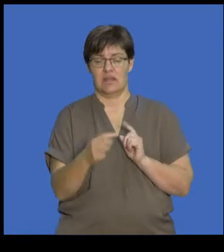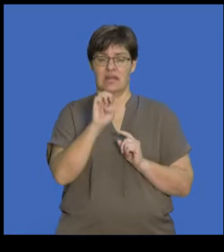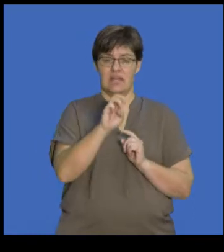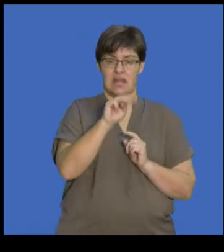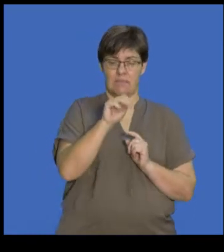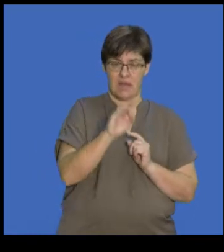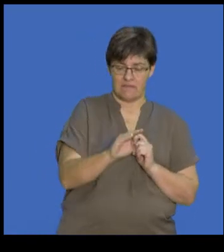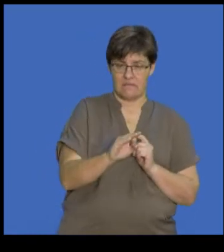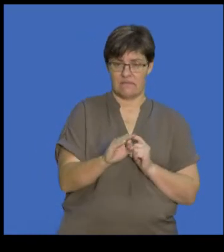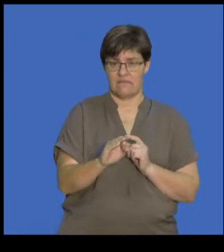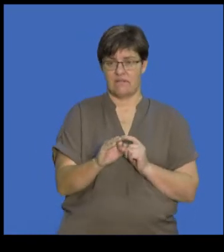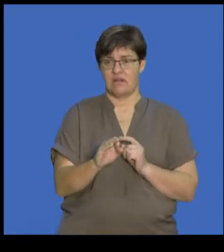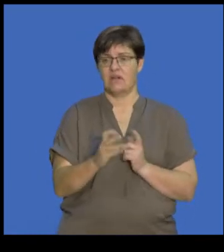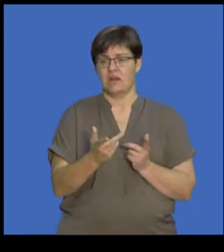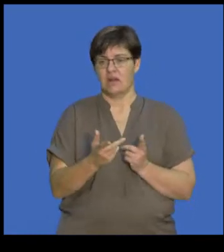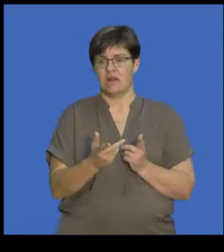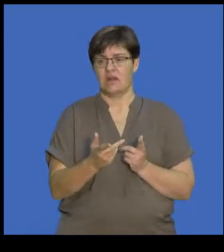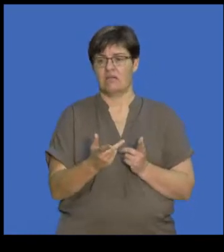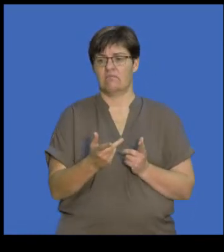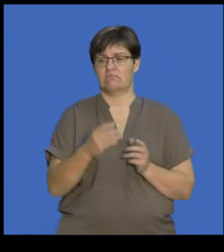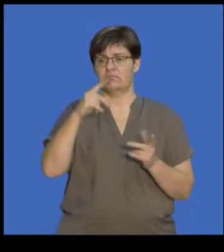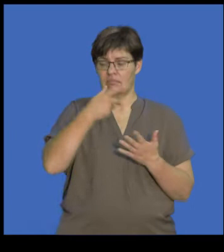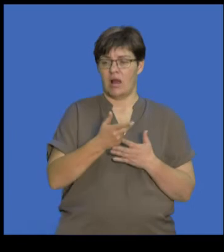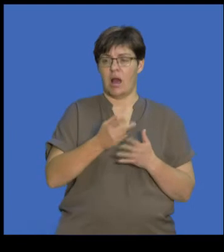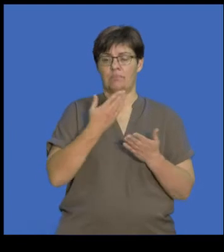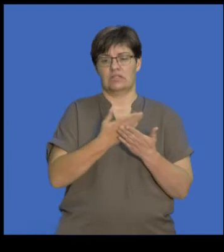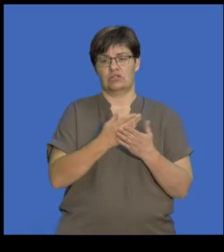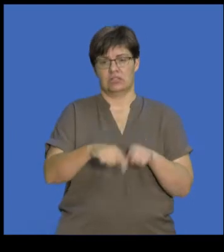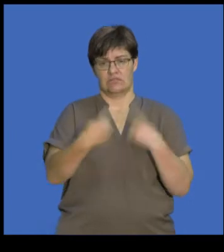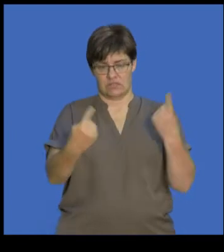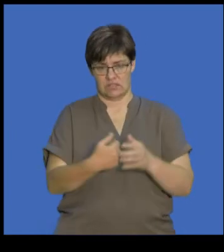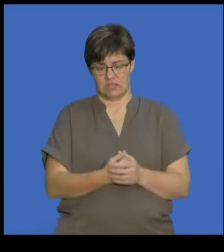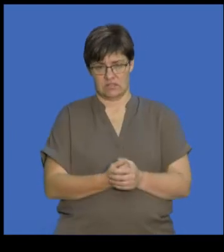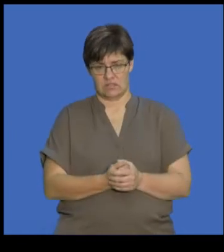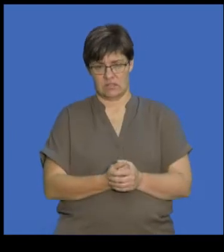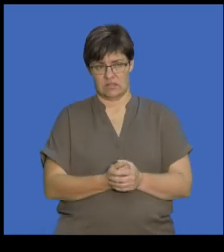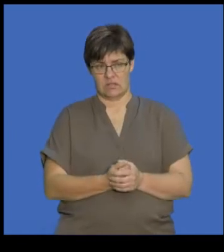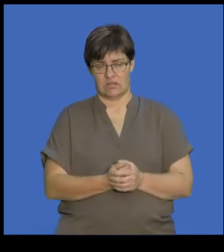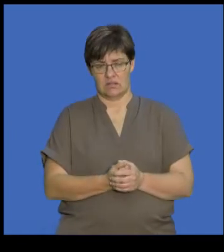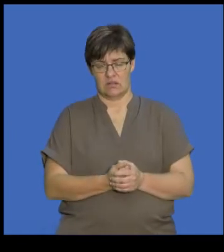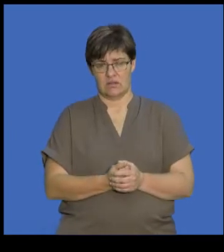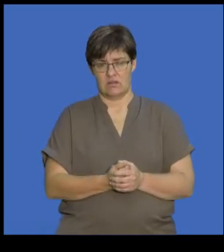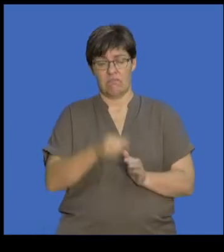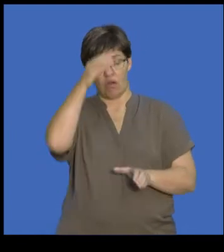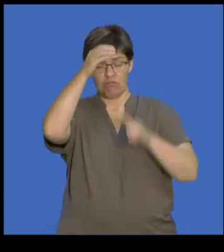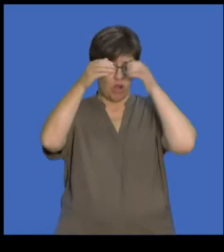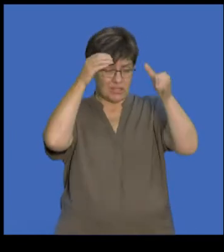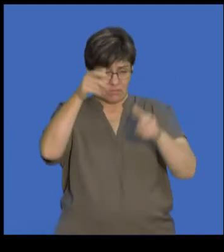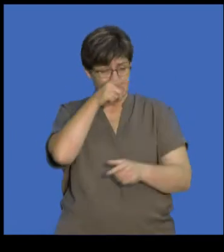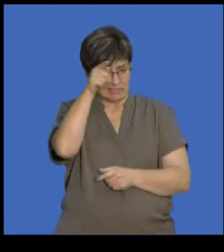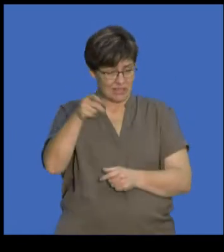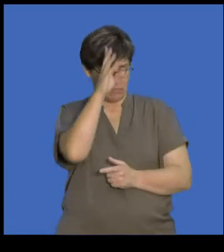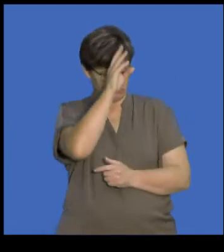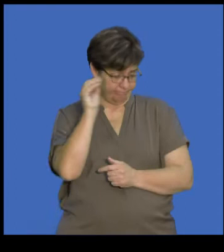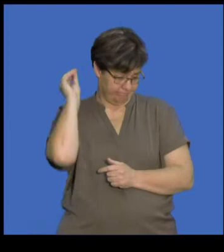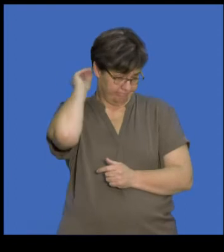EMF and terminal potential difference, okay? Right, so these are the concepts that we need to